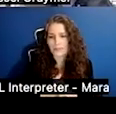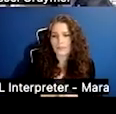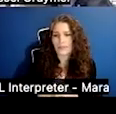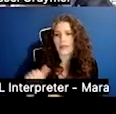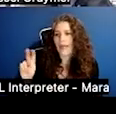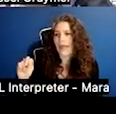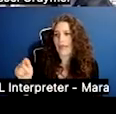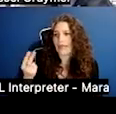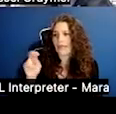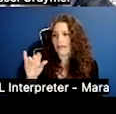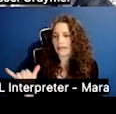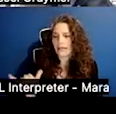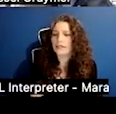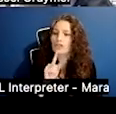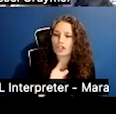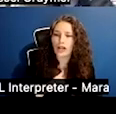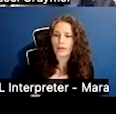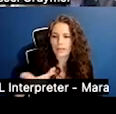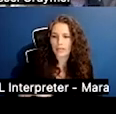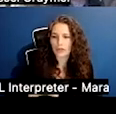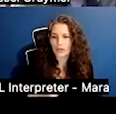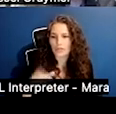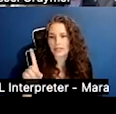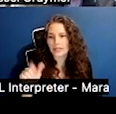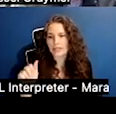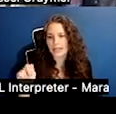absolutely. So I have the pleasure of introducing Dan Turner,